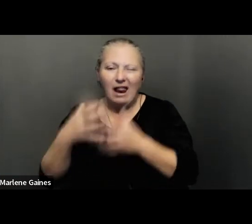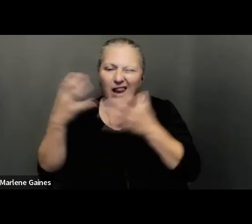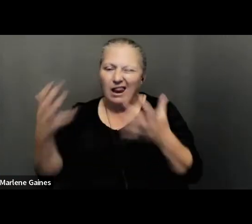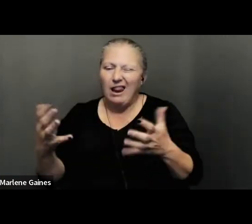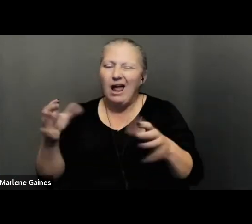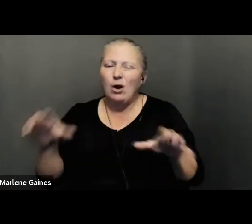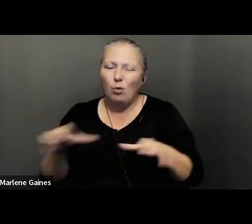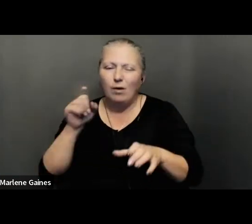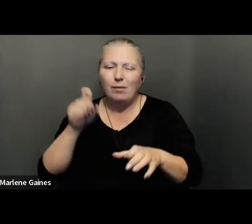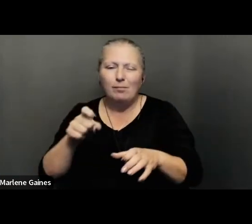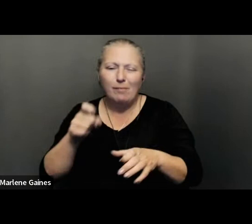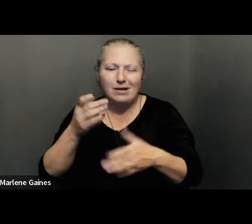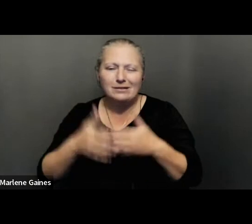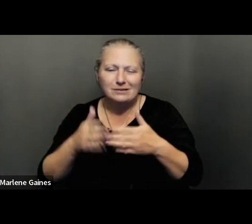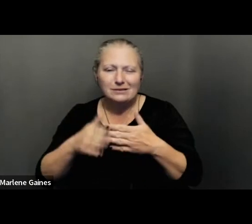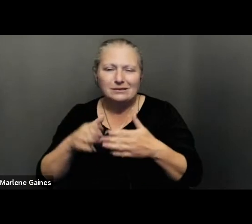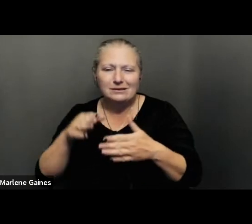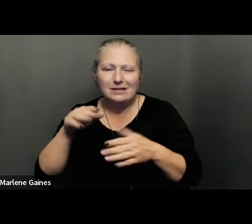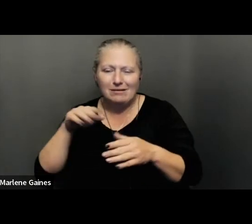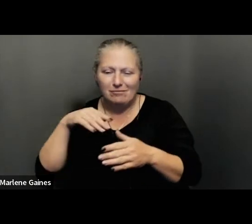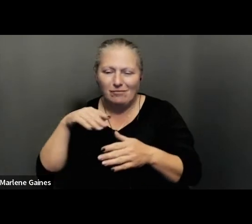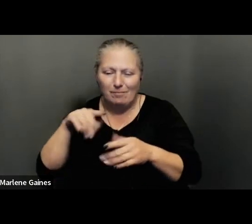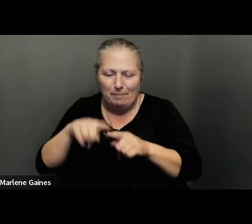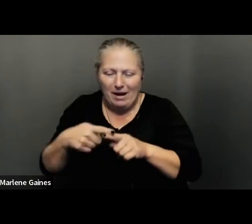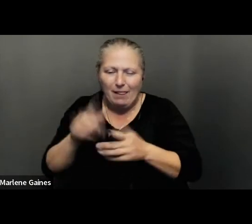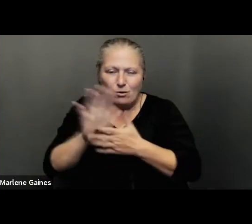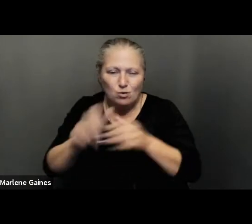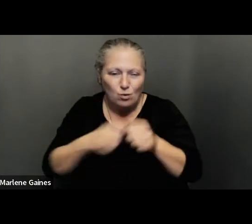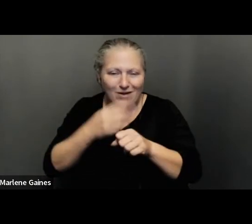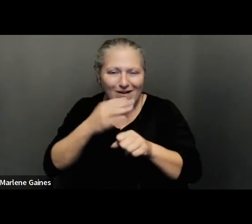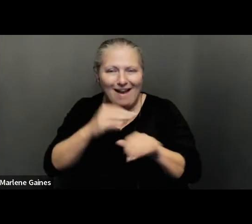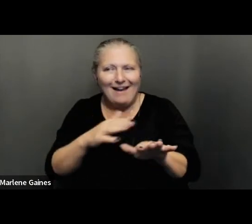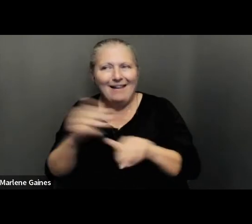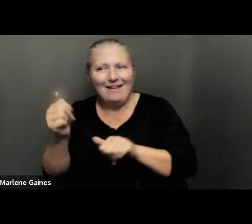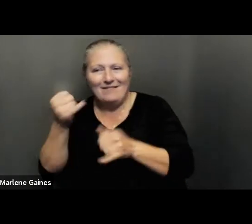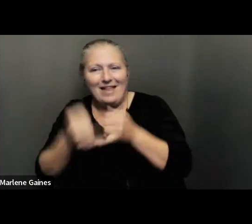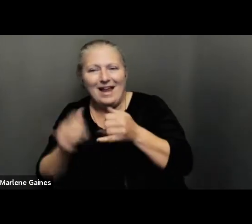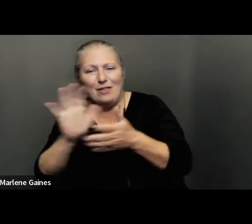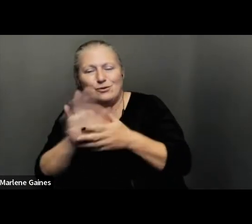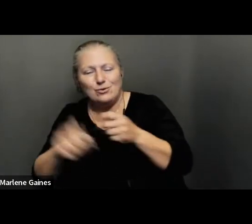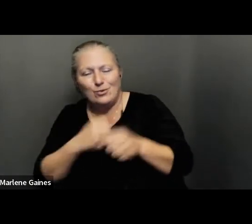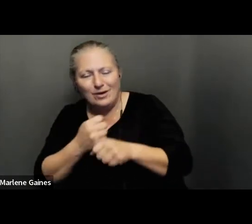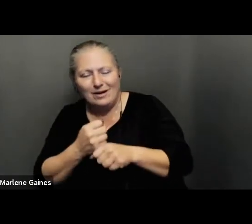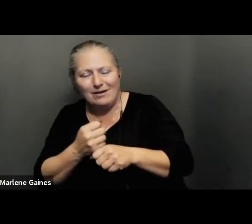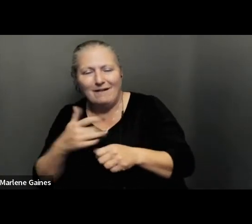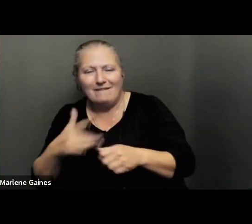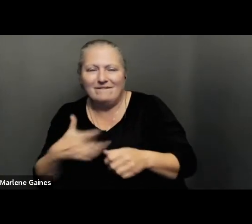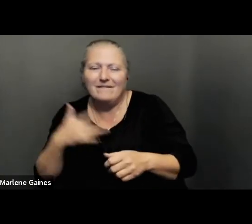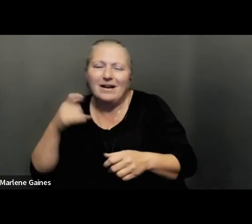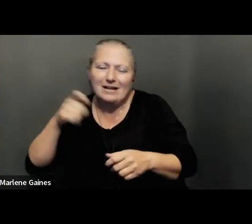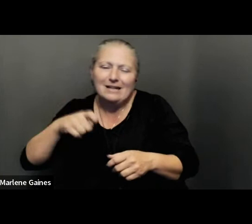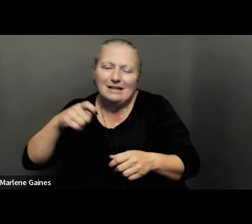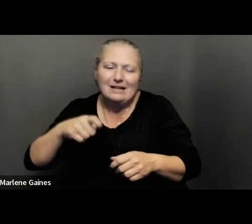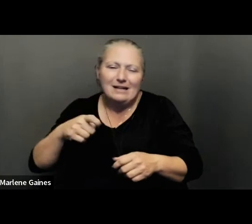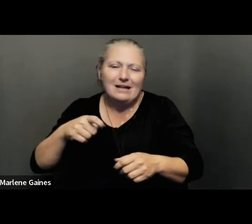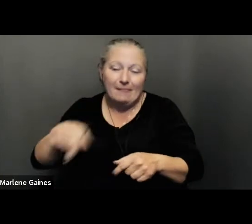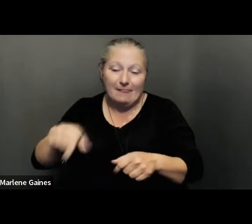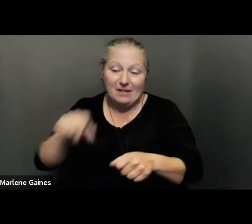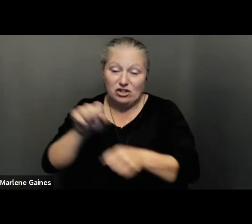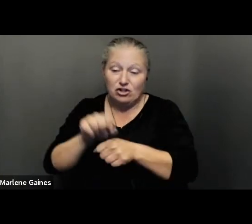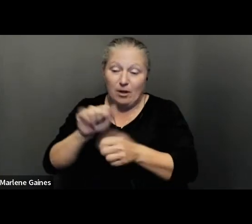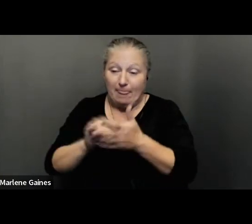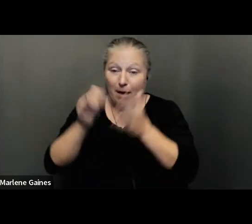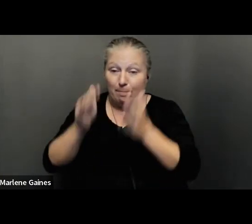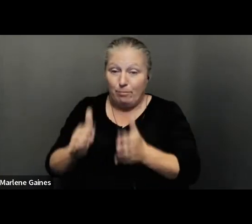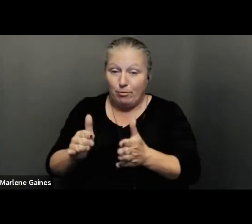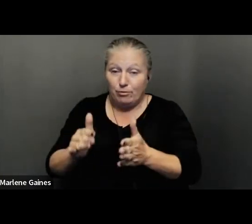done in coming into the school year and going out of a school year that we feel in order to have this job, the person in